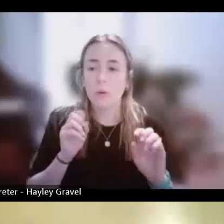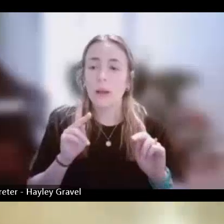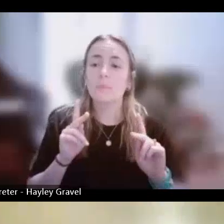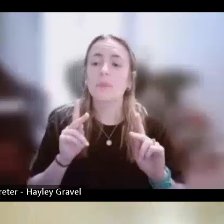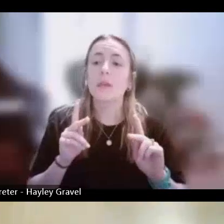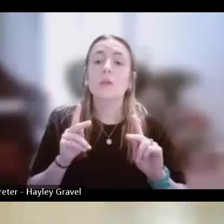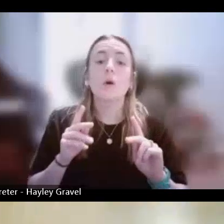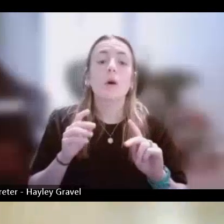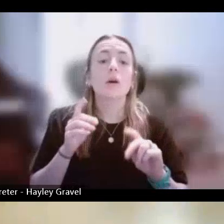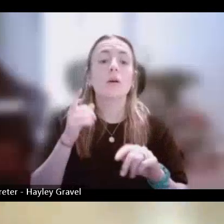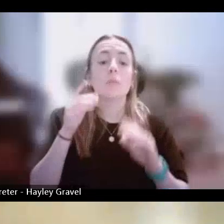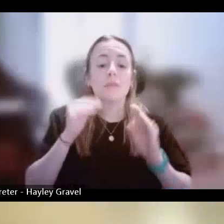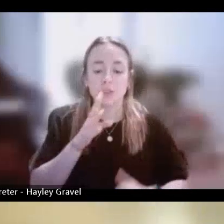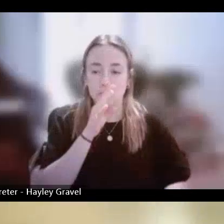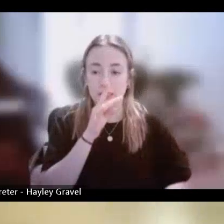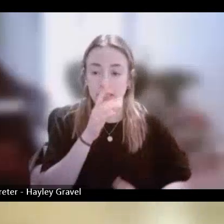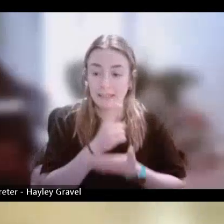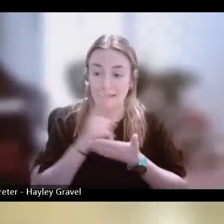last week.